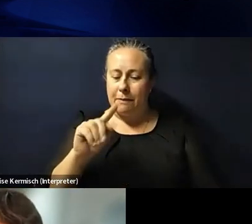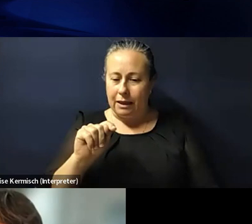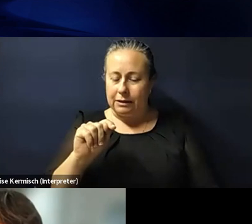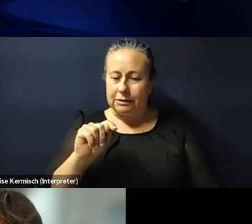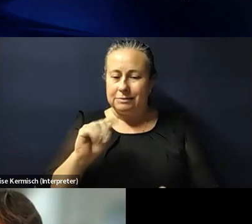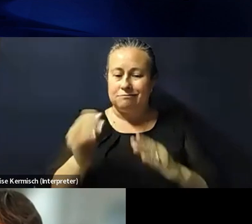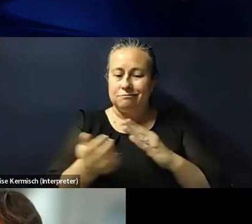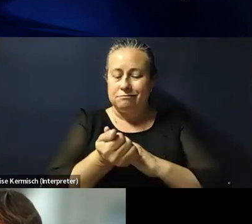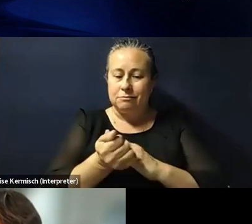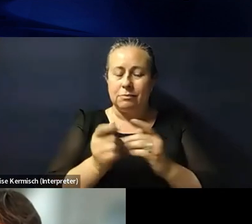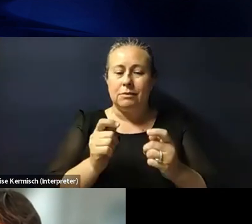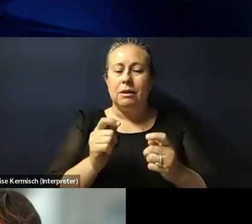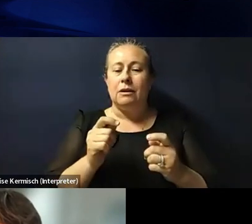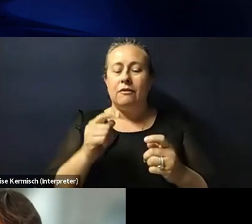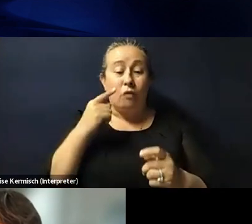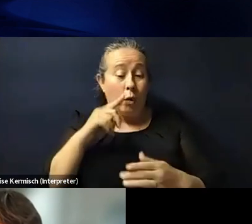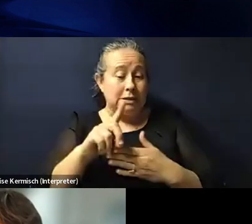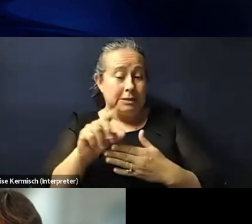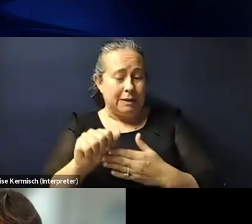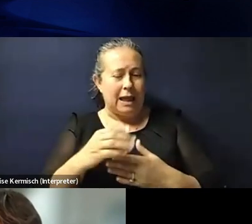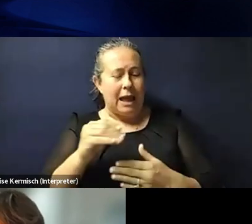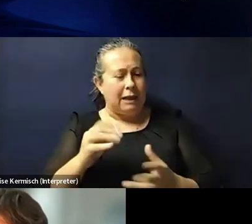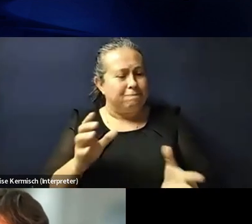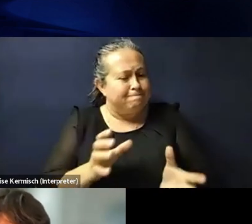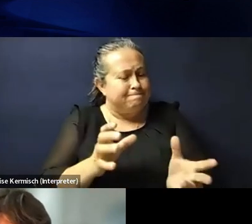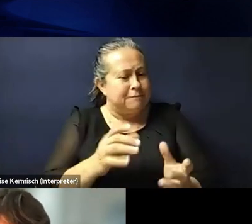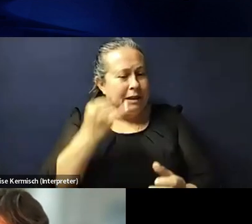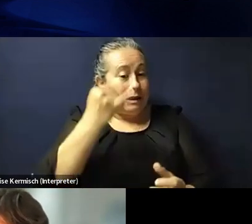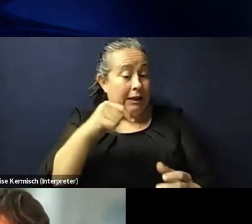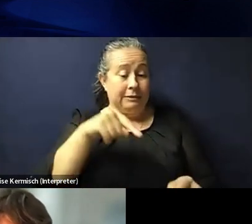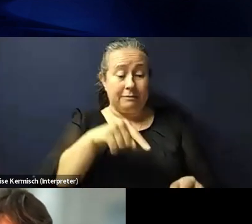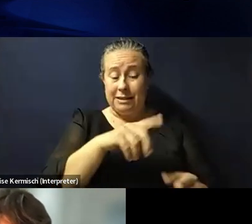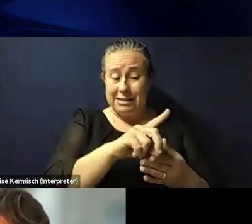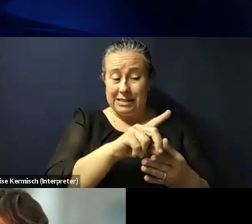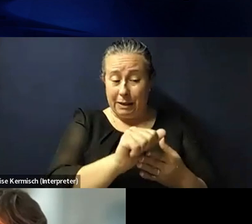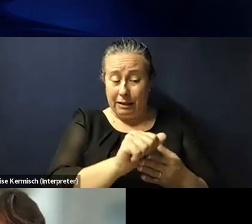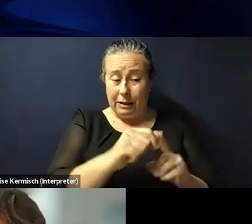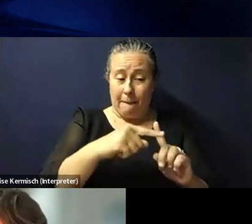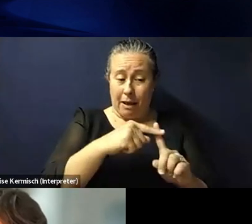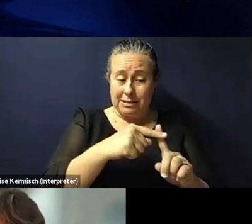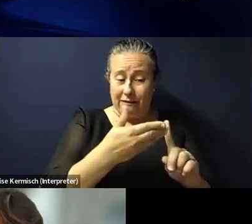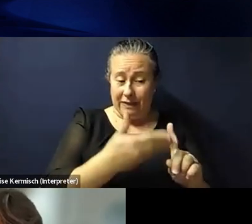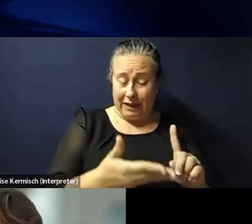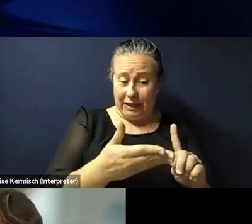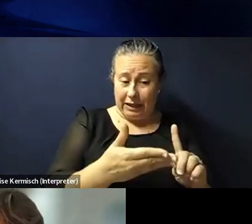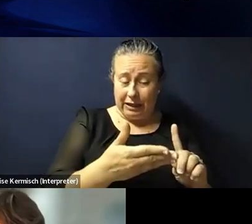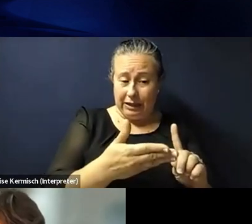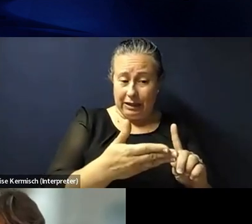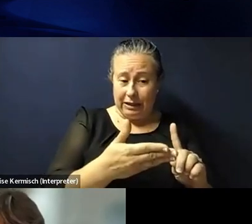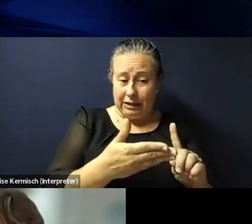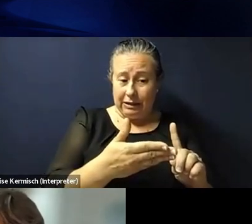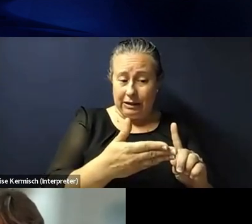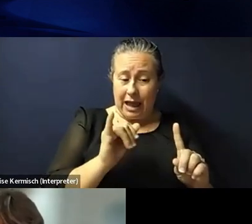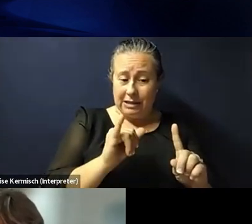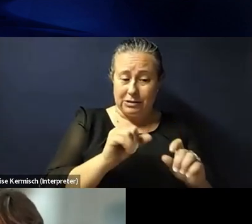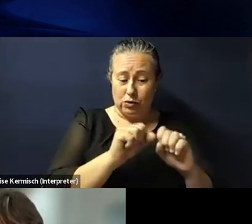disability, and really pushing the idea that if disabilities are positive things as we view them, as society views them,